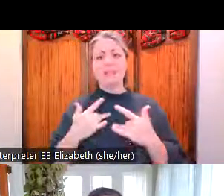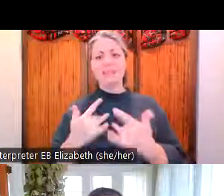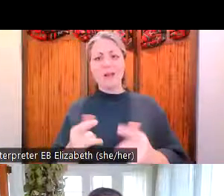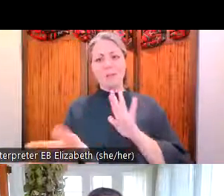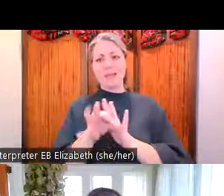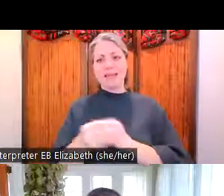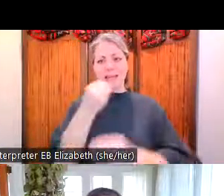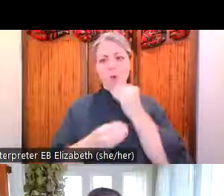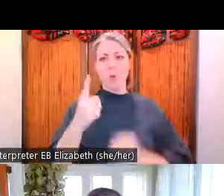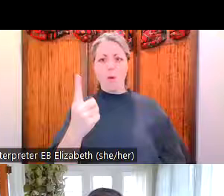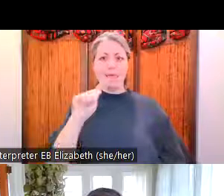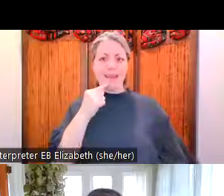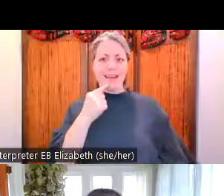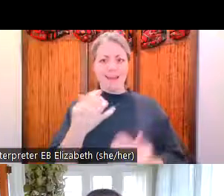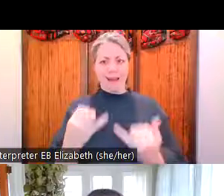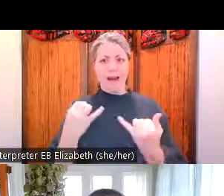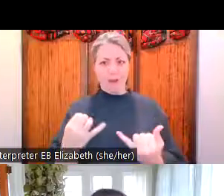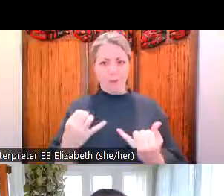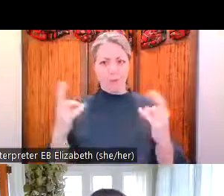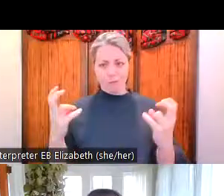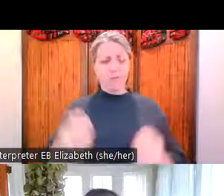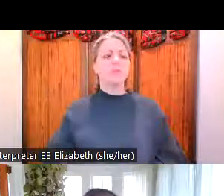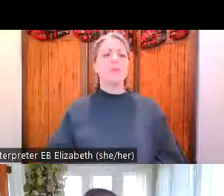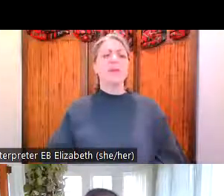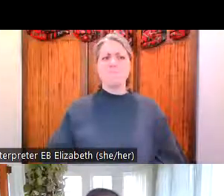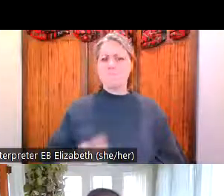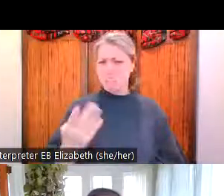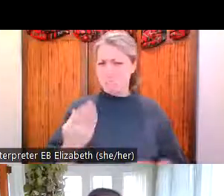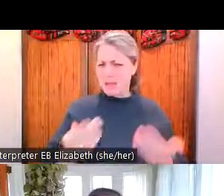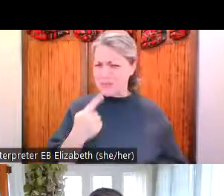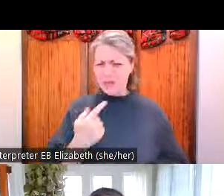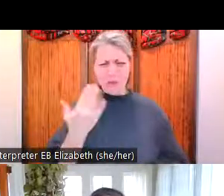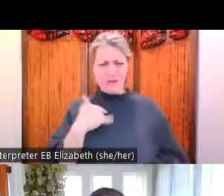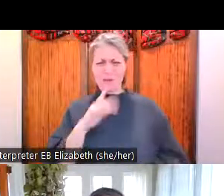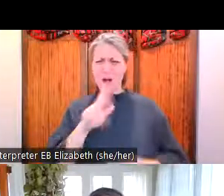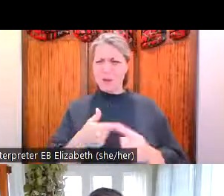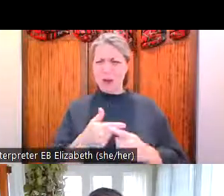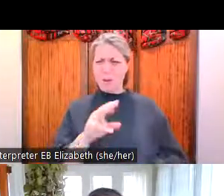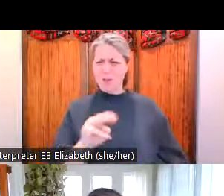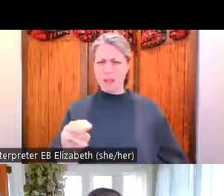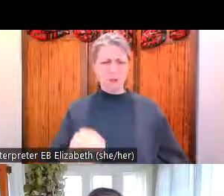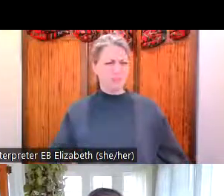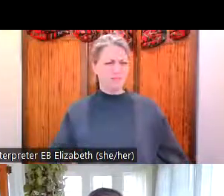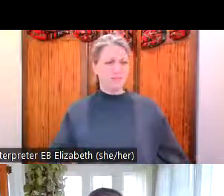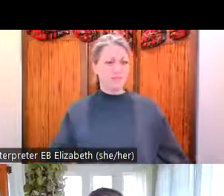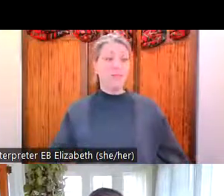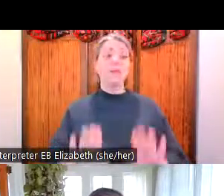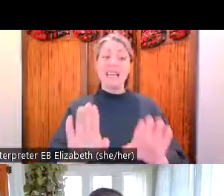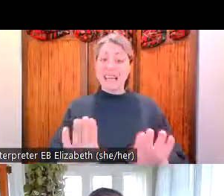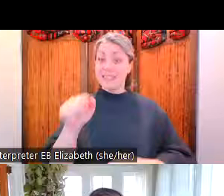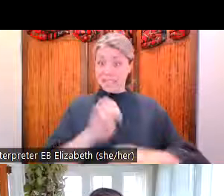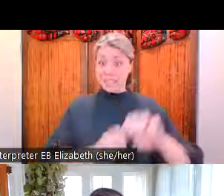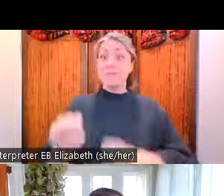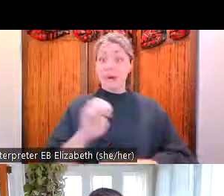You might be asking why I'm talking about these marshmallows and these experiments, but these 2 experiments are really talking about a number of skills we refer to